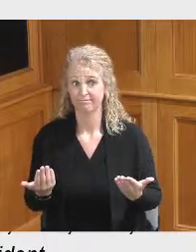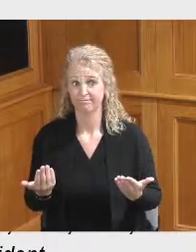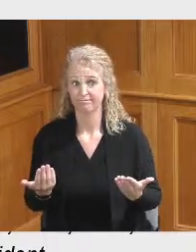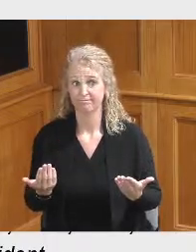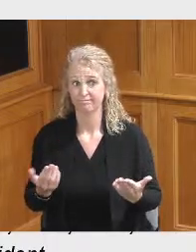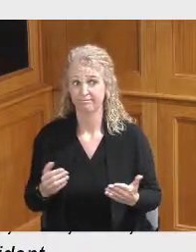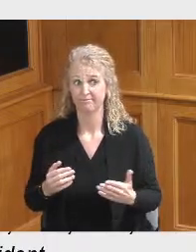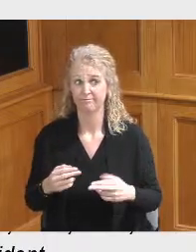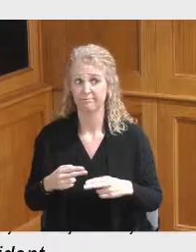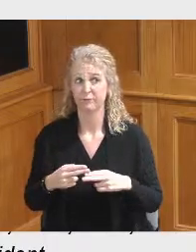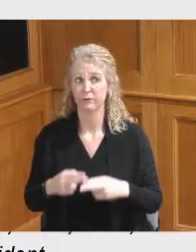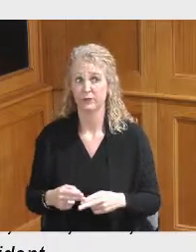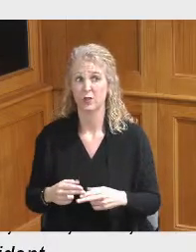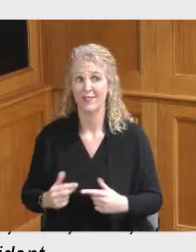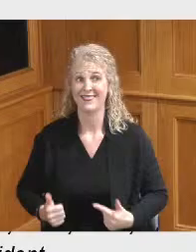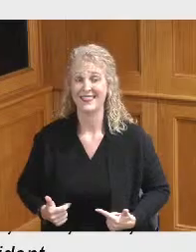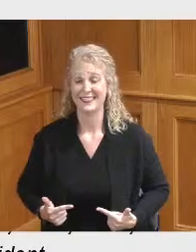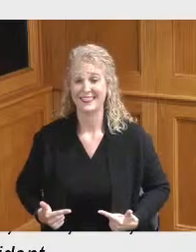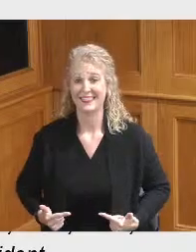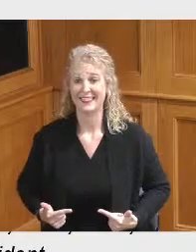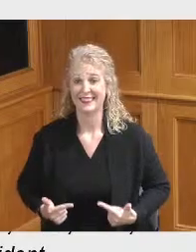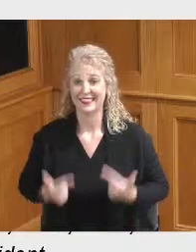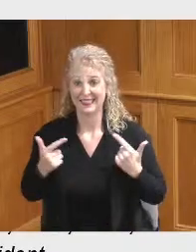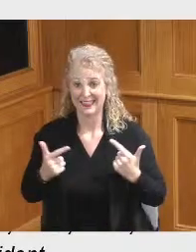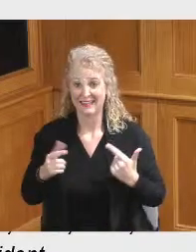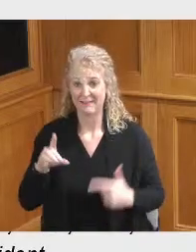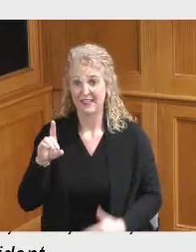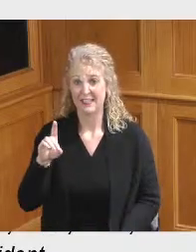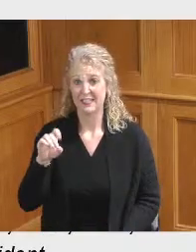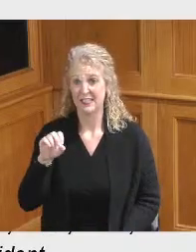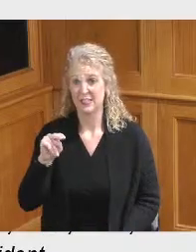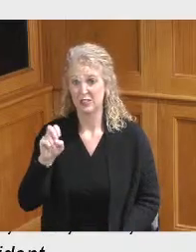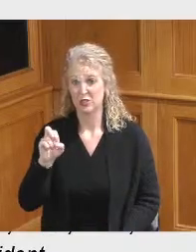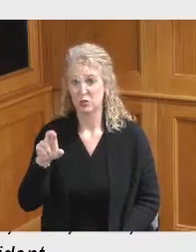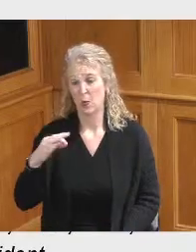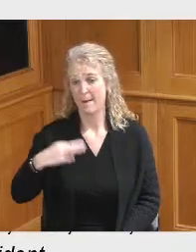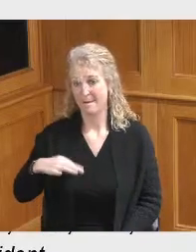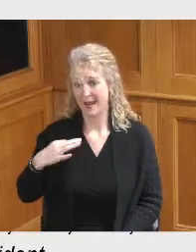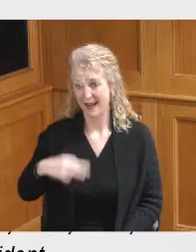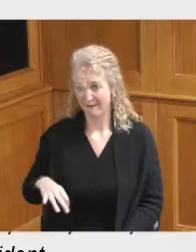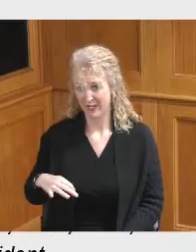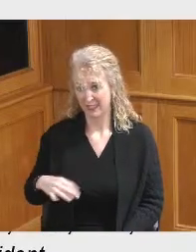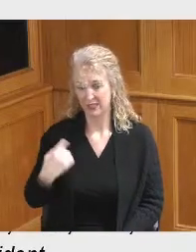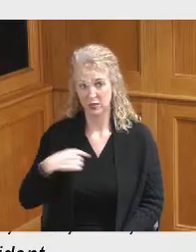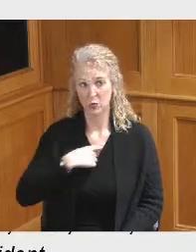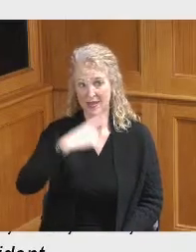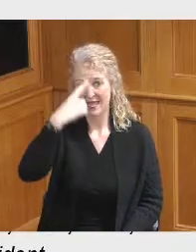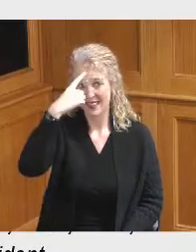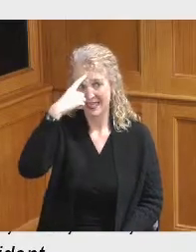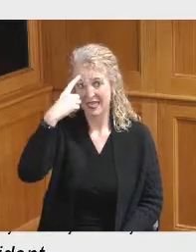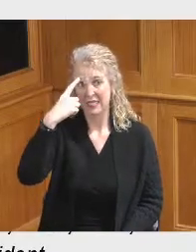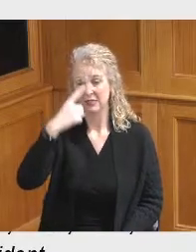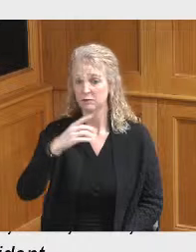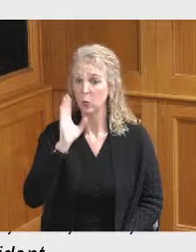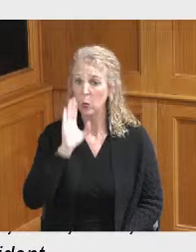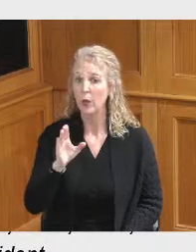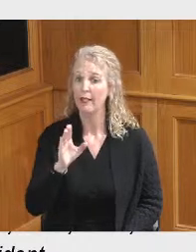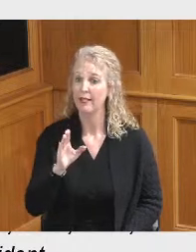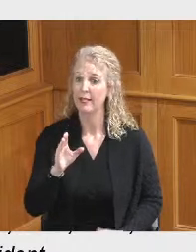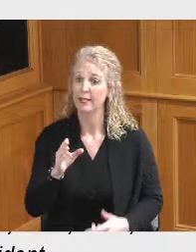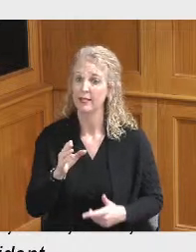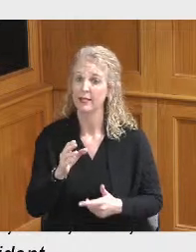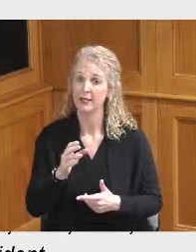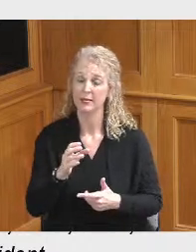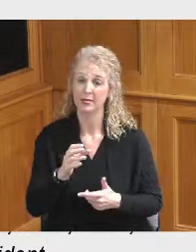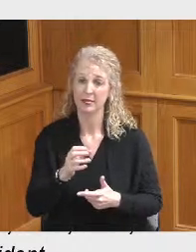Donate Life living donor benefits that we have, we do think that this will inevitably lead to saving